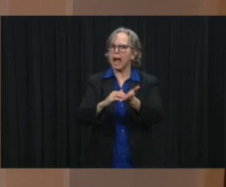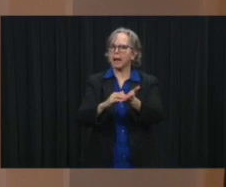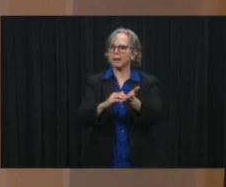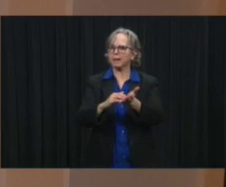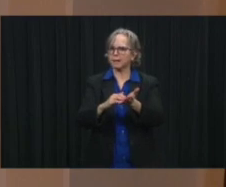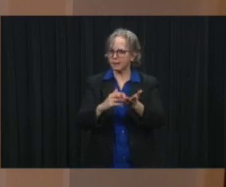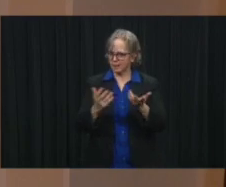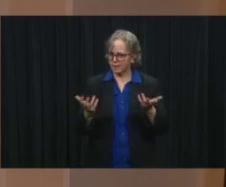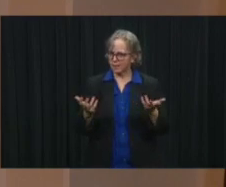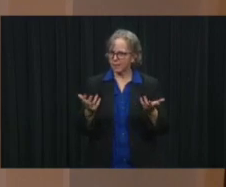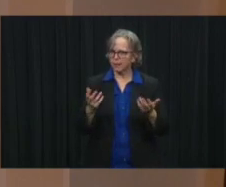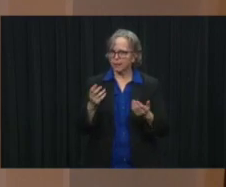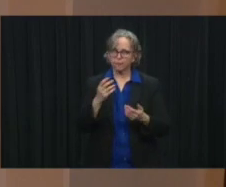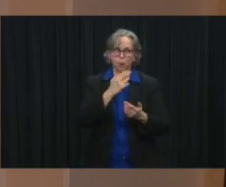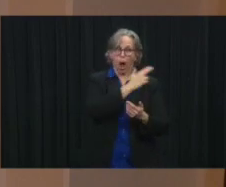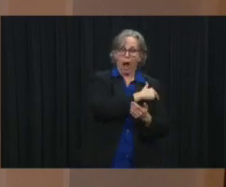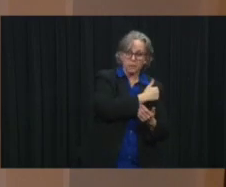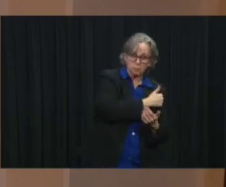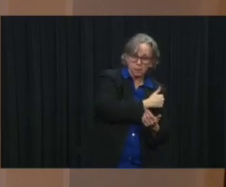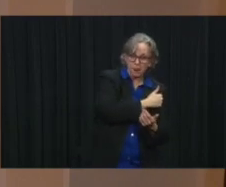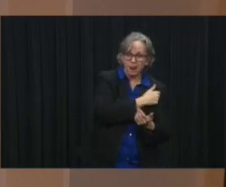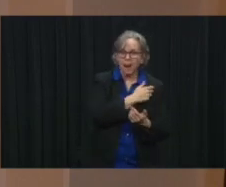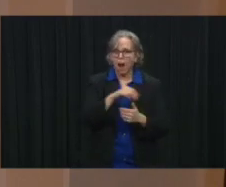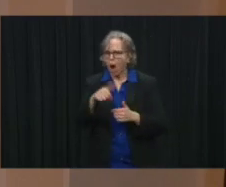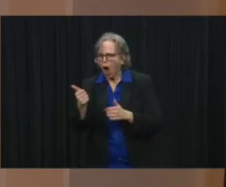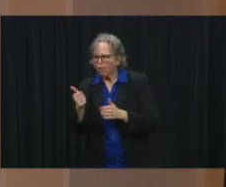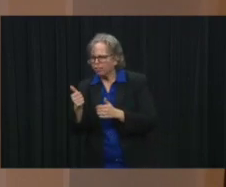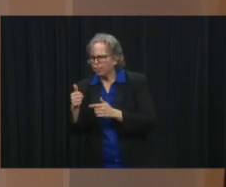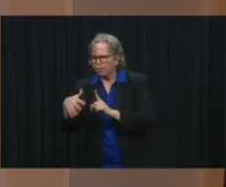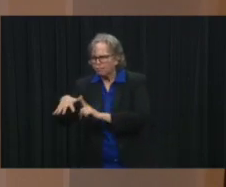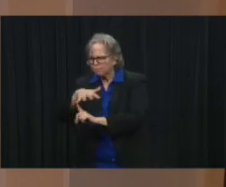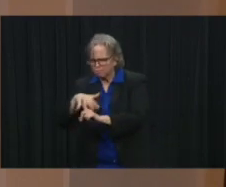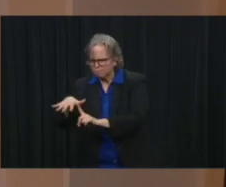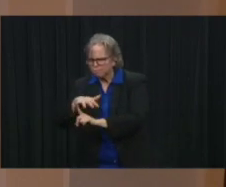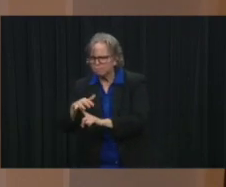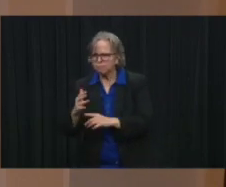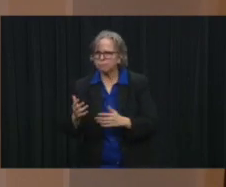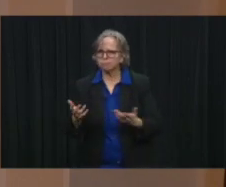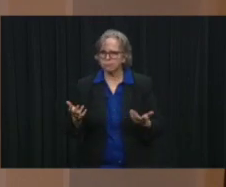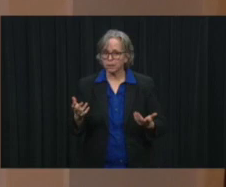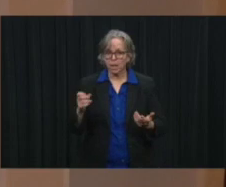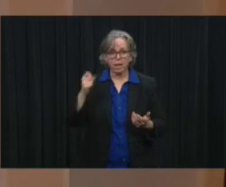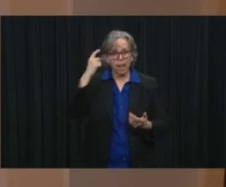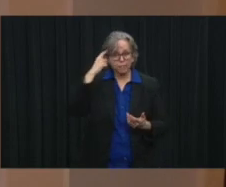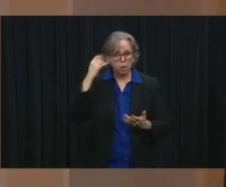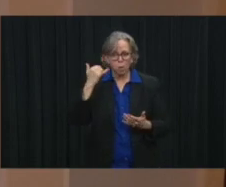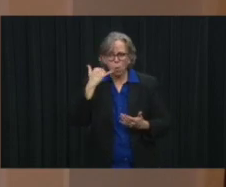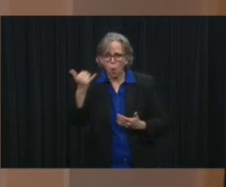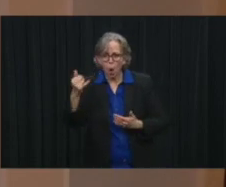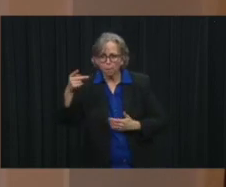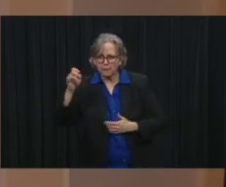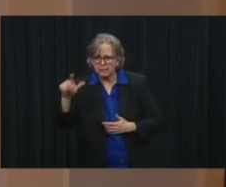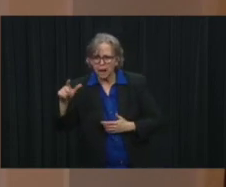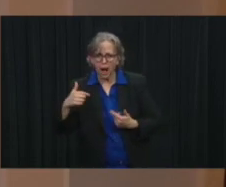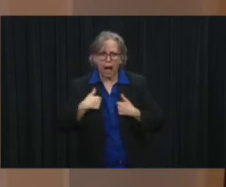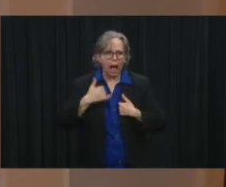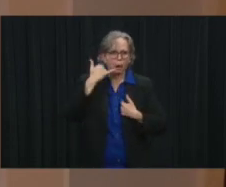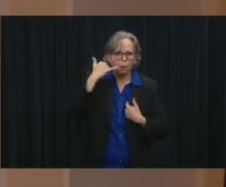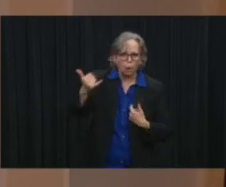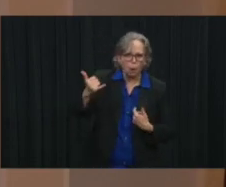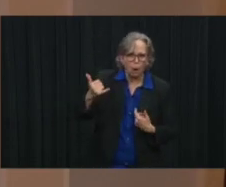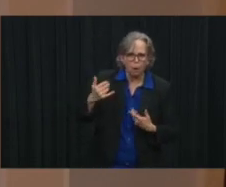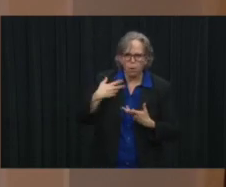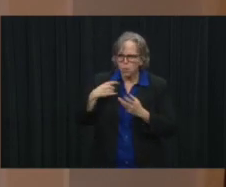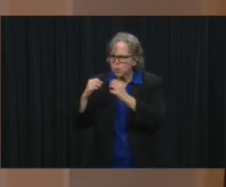protective settings. We're working with the FDA. The governor has called. I have called Battelle. We're all working together to get that going to help add